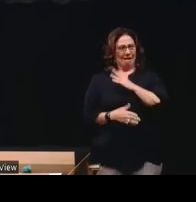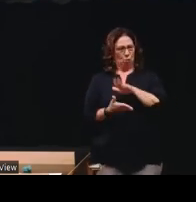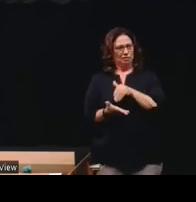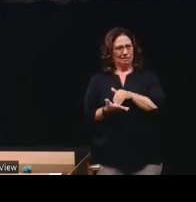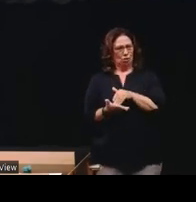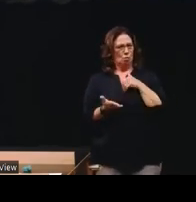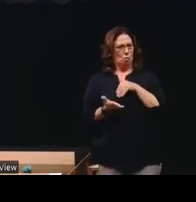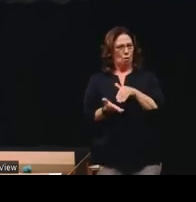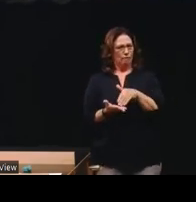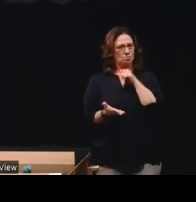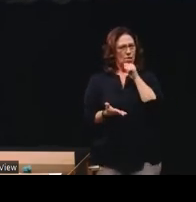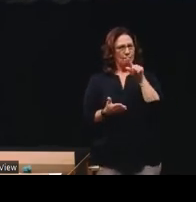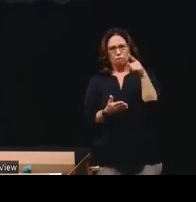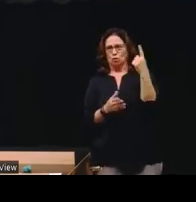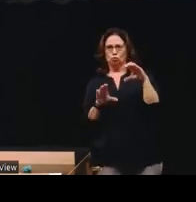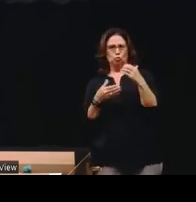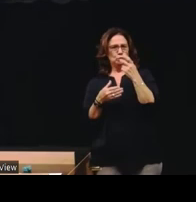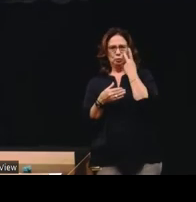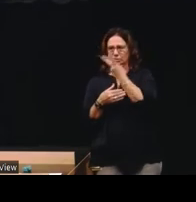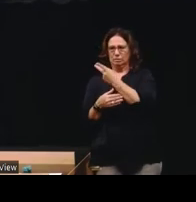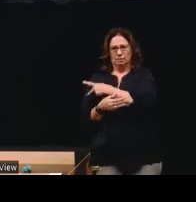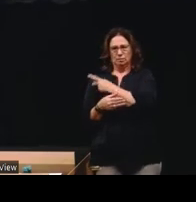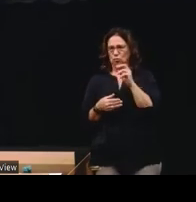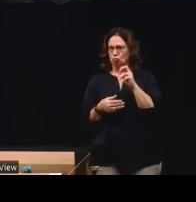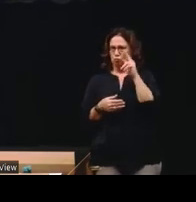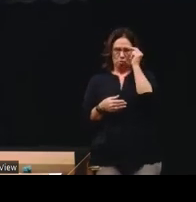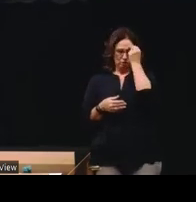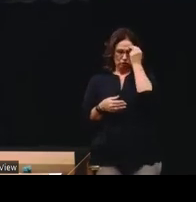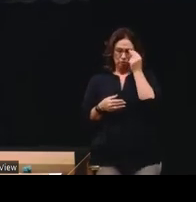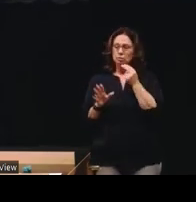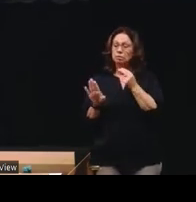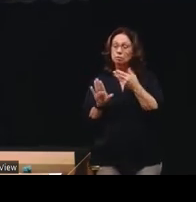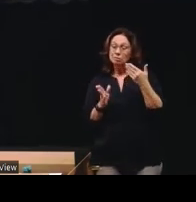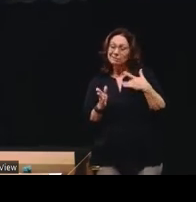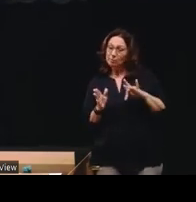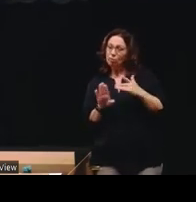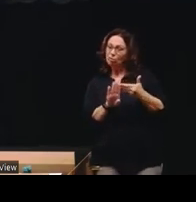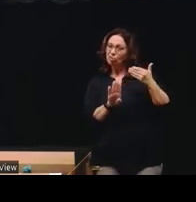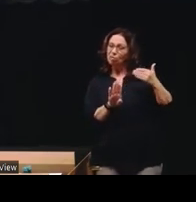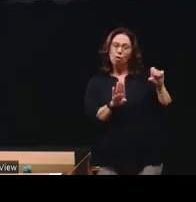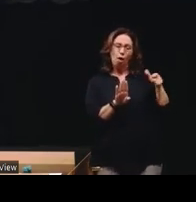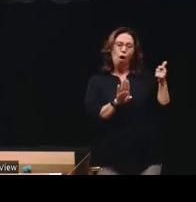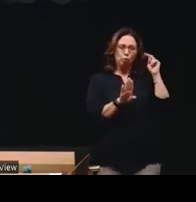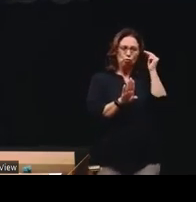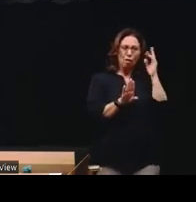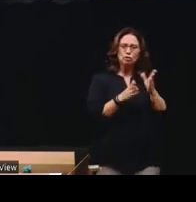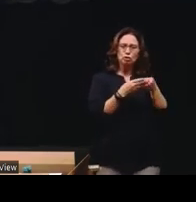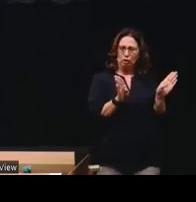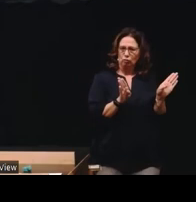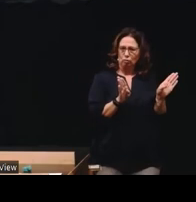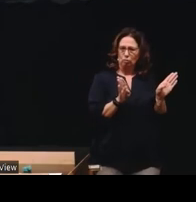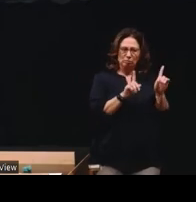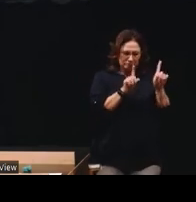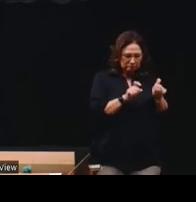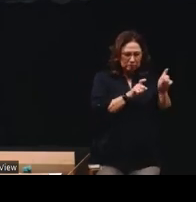first neurology group seeing these patients. In fact, if they haven't seen a general neurologist or had a neurology workup at a